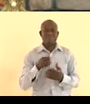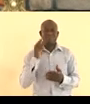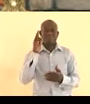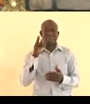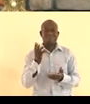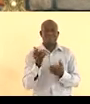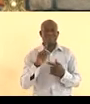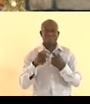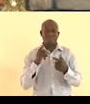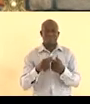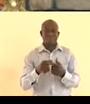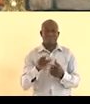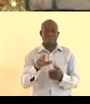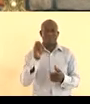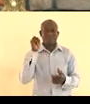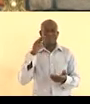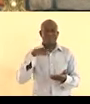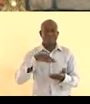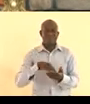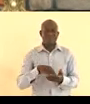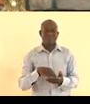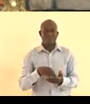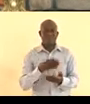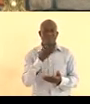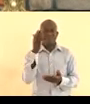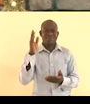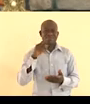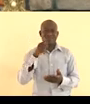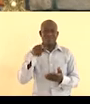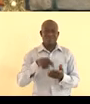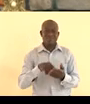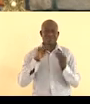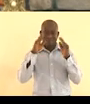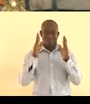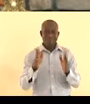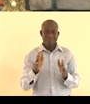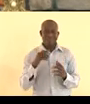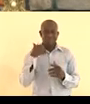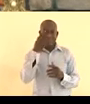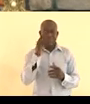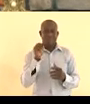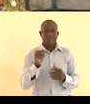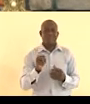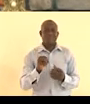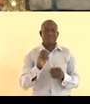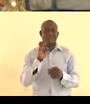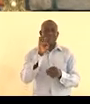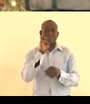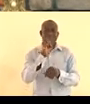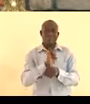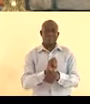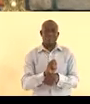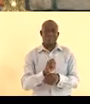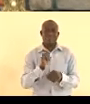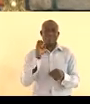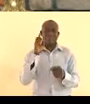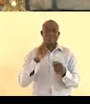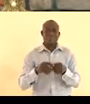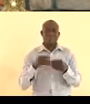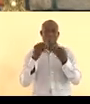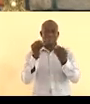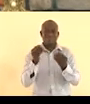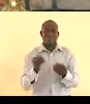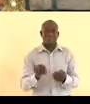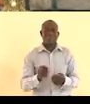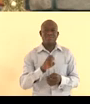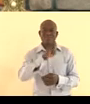he was going to take it again. And there was this teacher whom they employed to give him extra